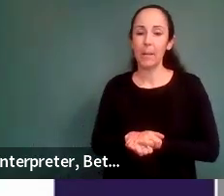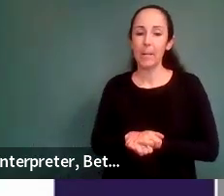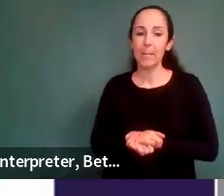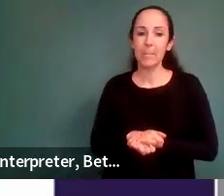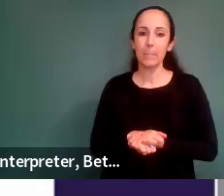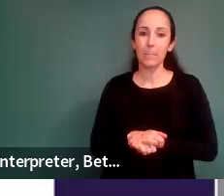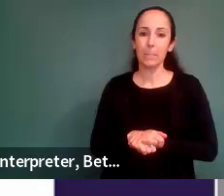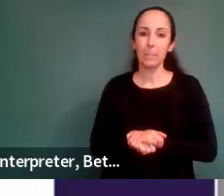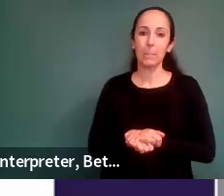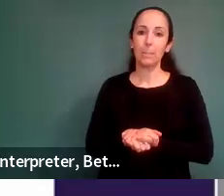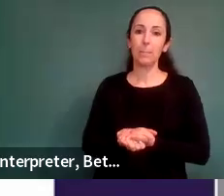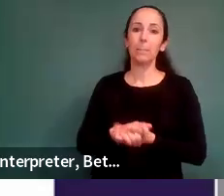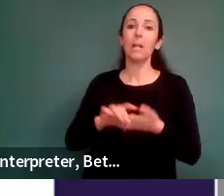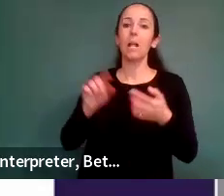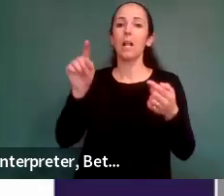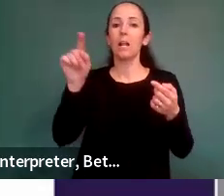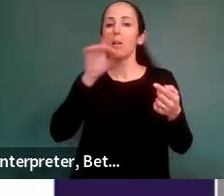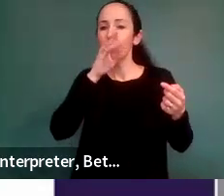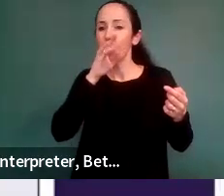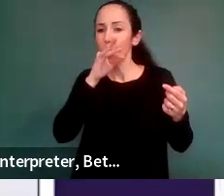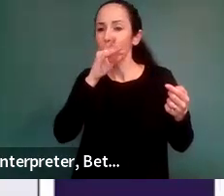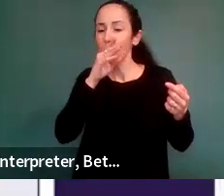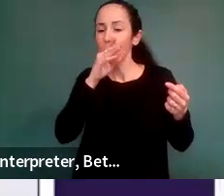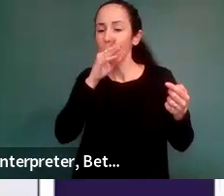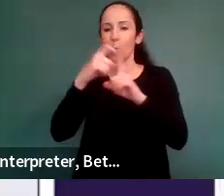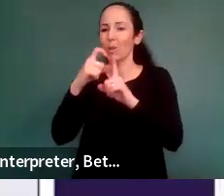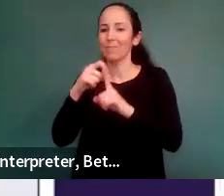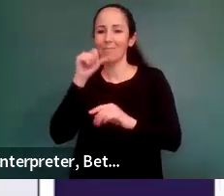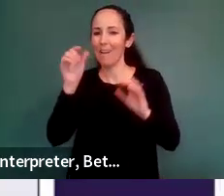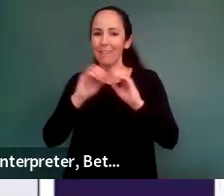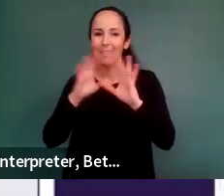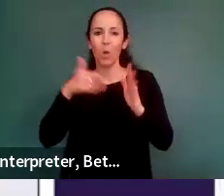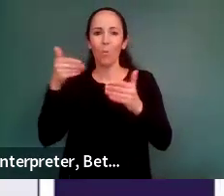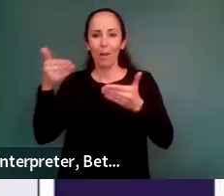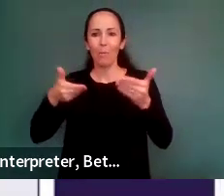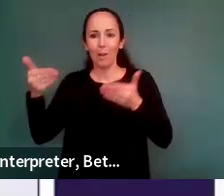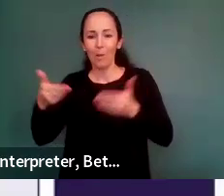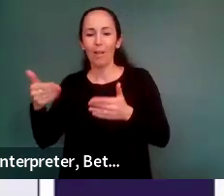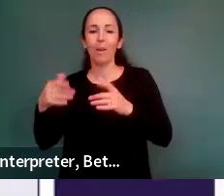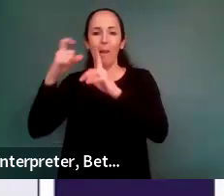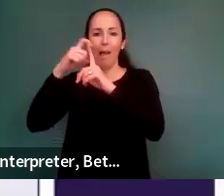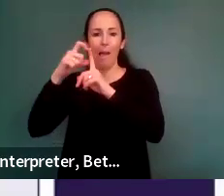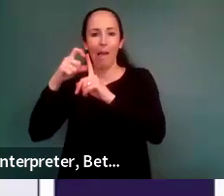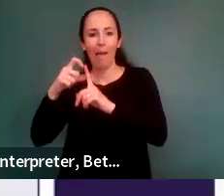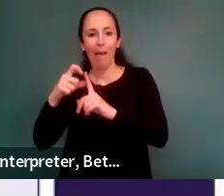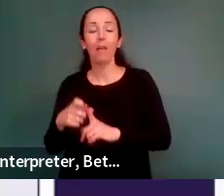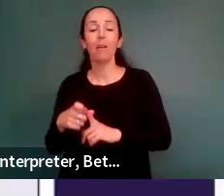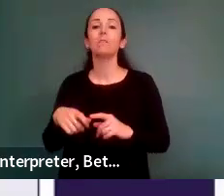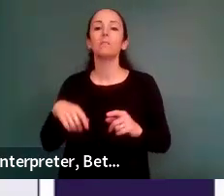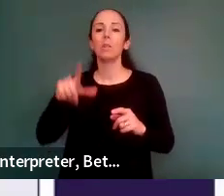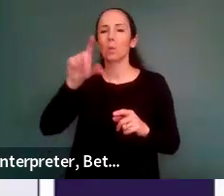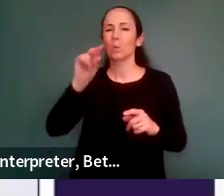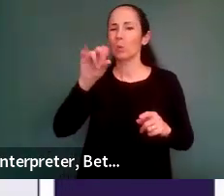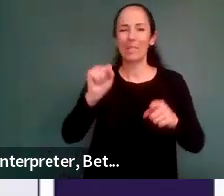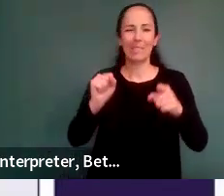one demos list of visit list dev list of link list welcome blank welcome. There's probably text here